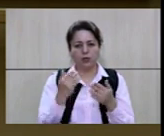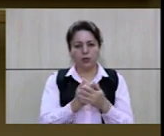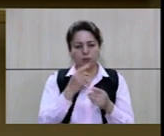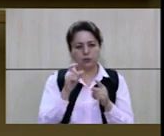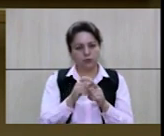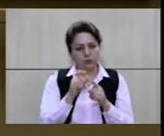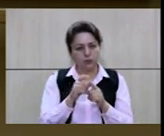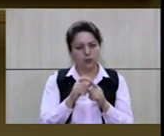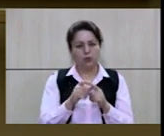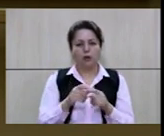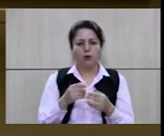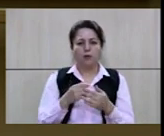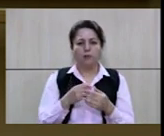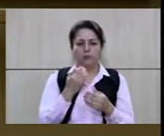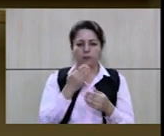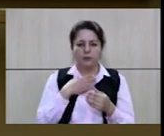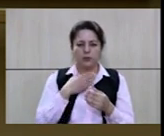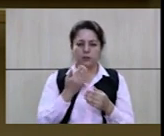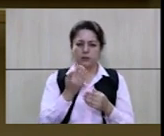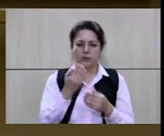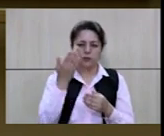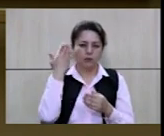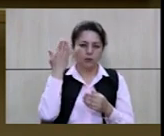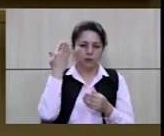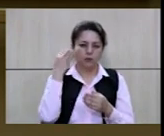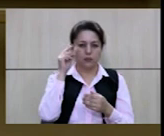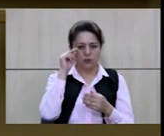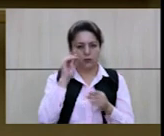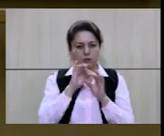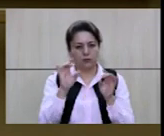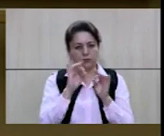oldingi darslarimizda ham ma'lumotga ega bo'lganmiz.